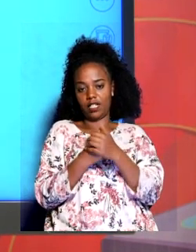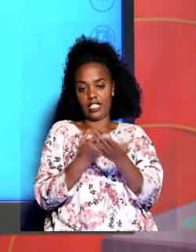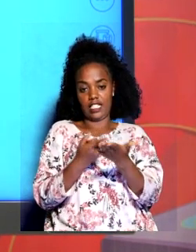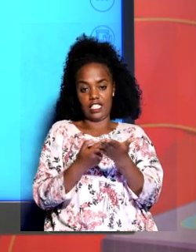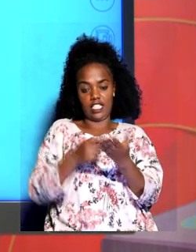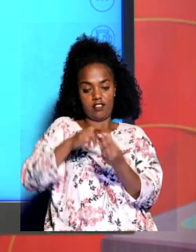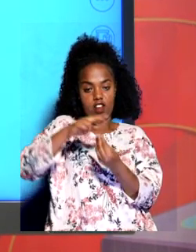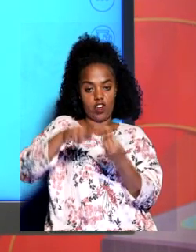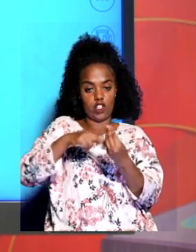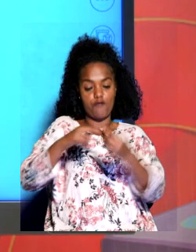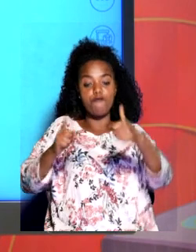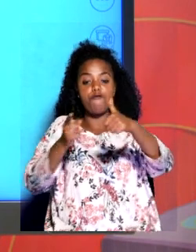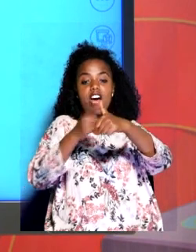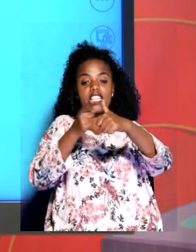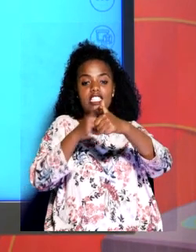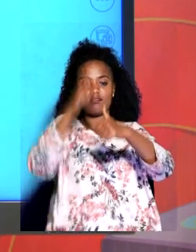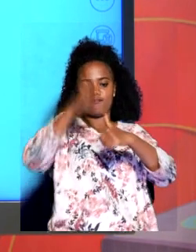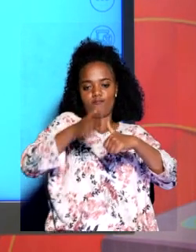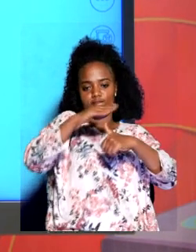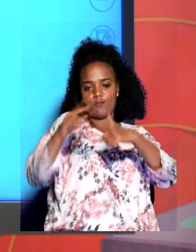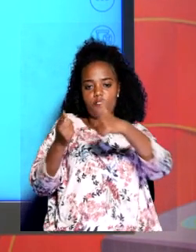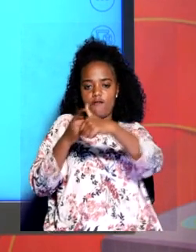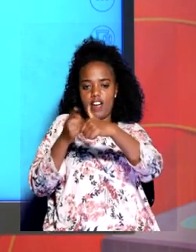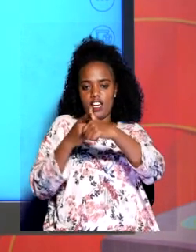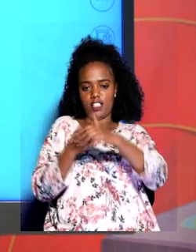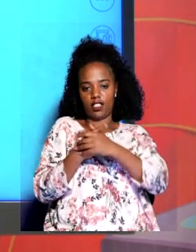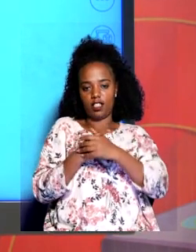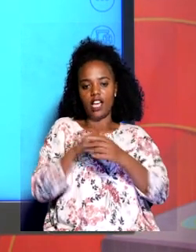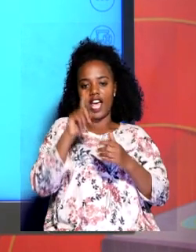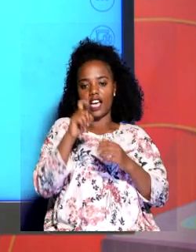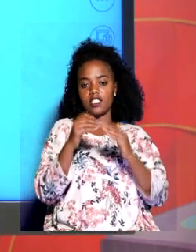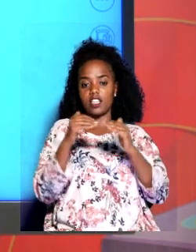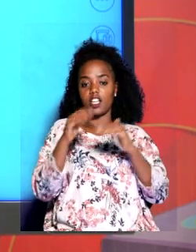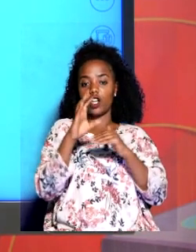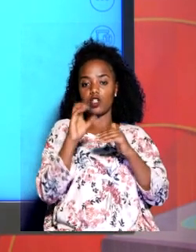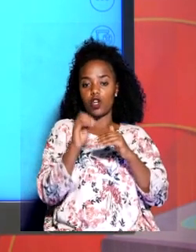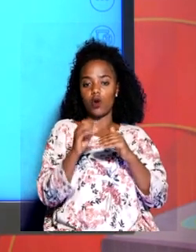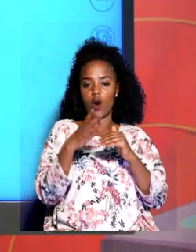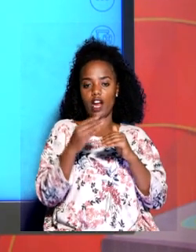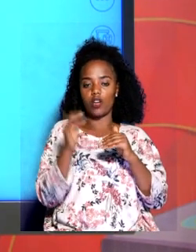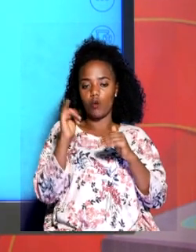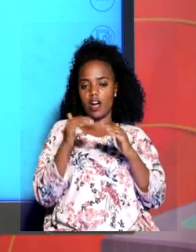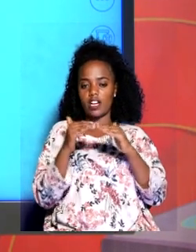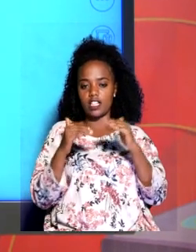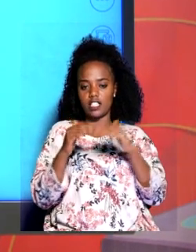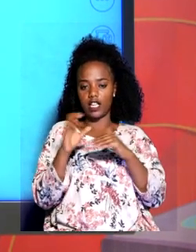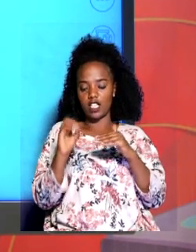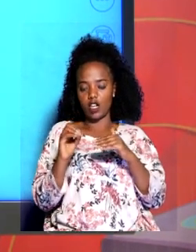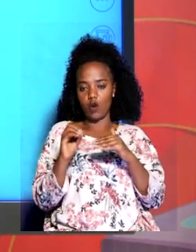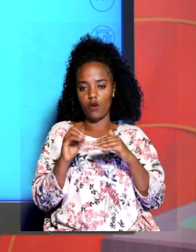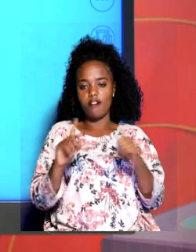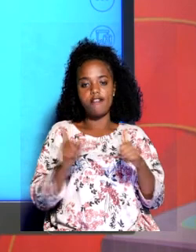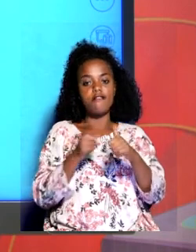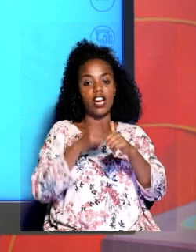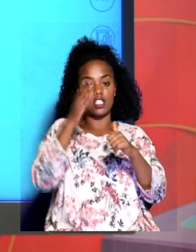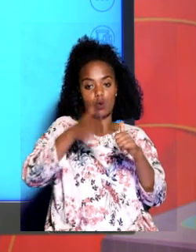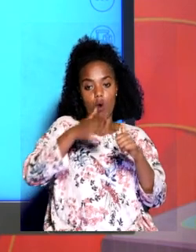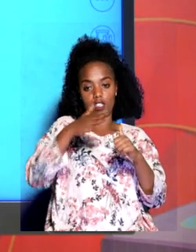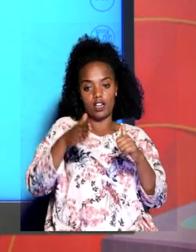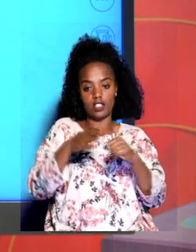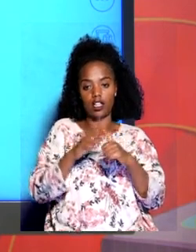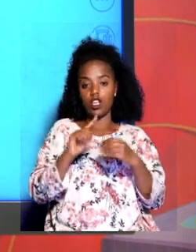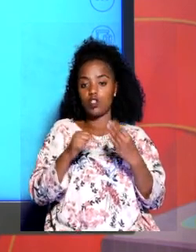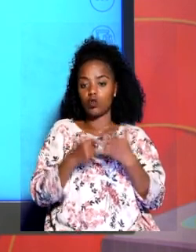This region, x greater than 0 and y greater than or equal to 0 gives the first quadrant. So we have the